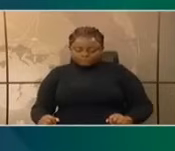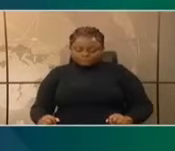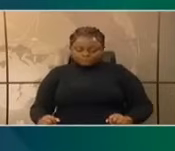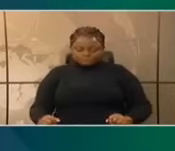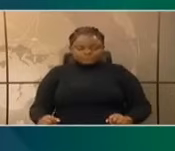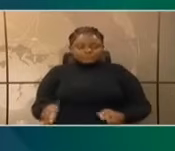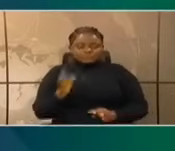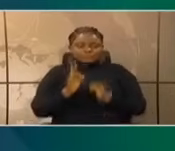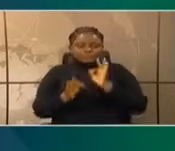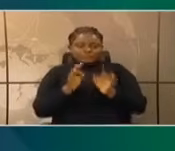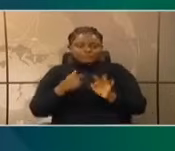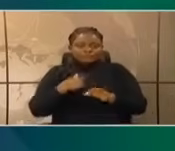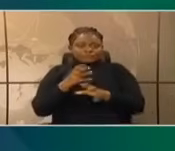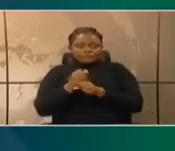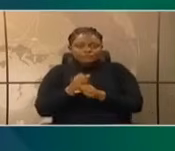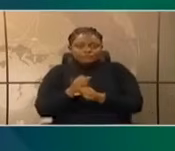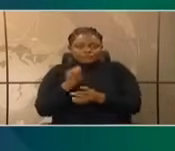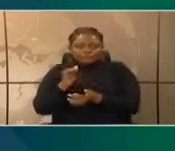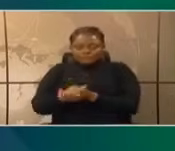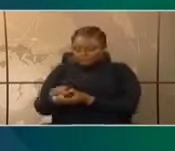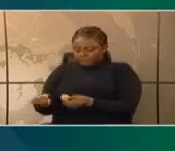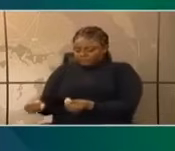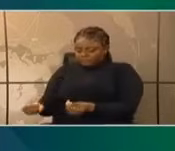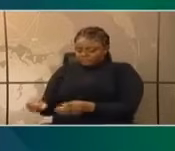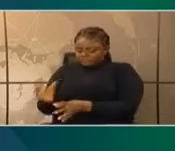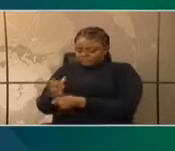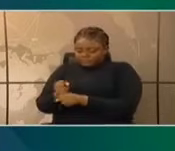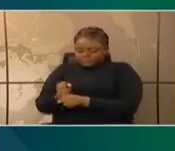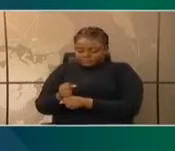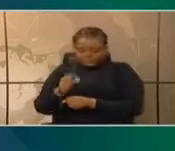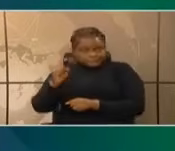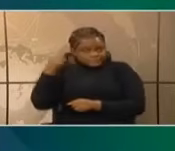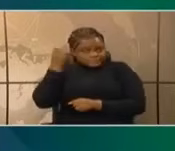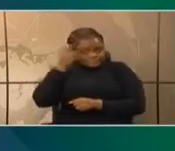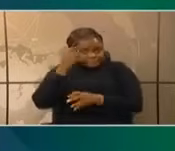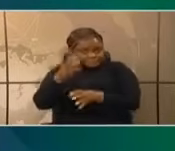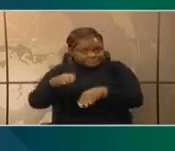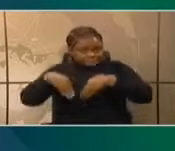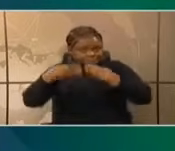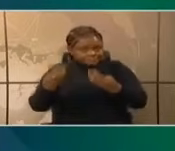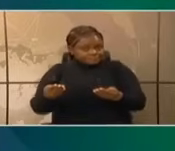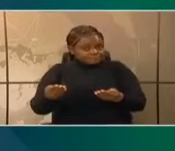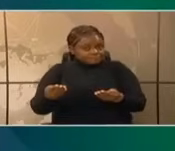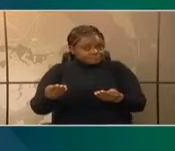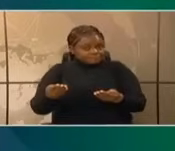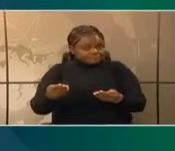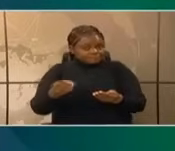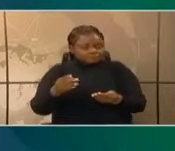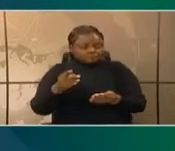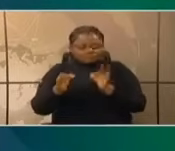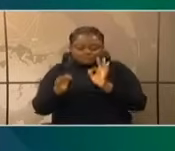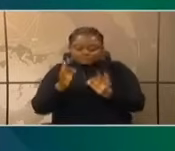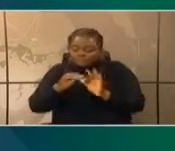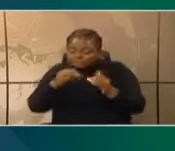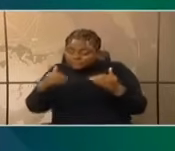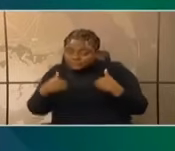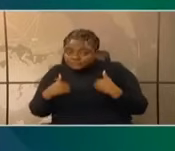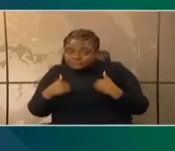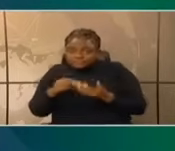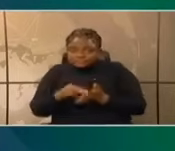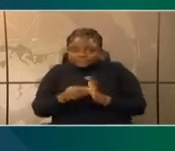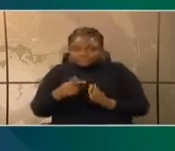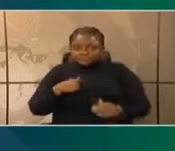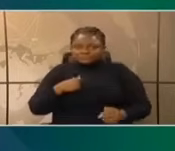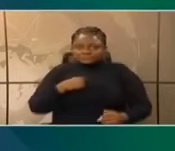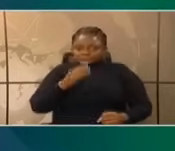But some image sassa ni wie na ban pass asese hospital a wo be koma tiapo na se bi ni ho a me